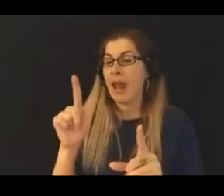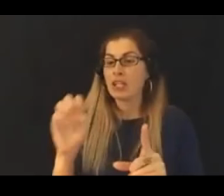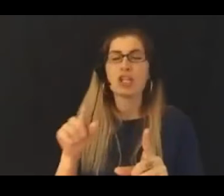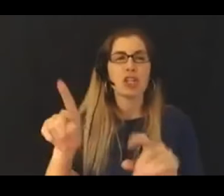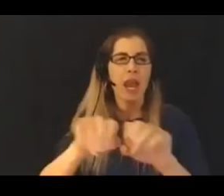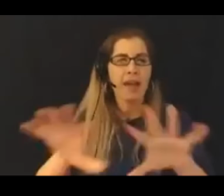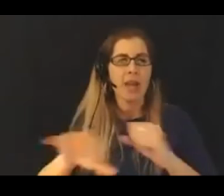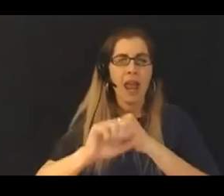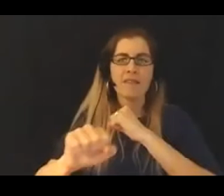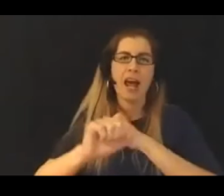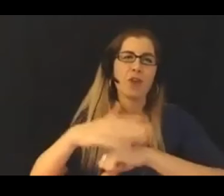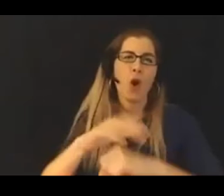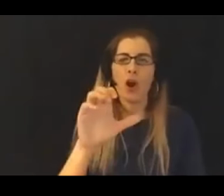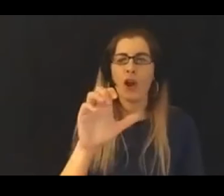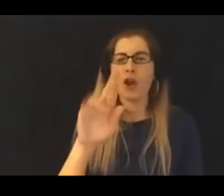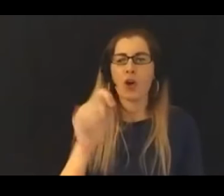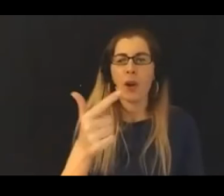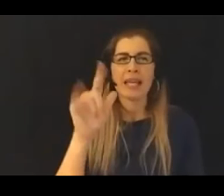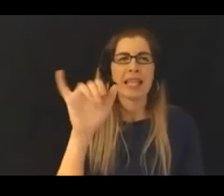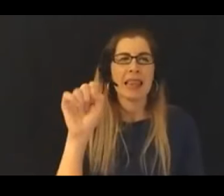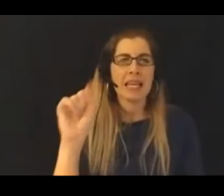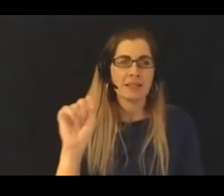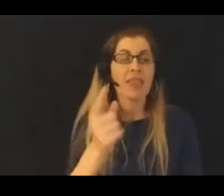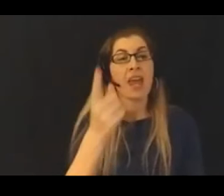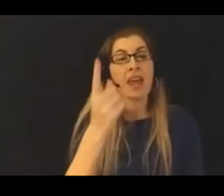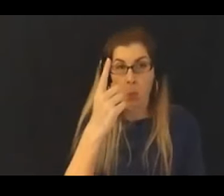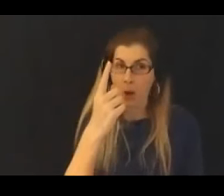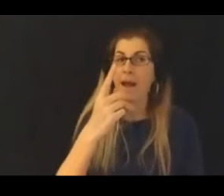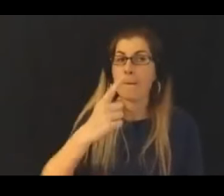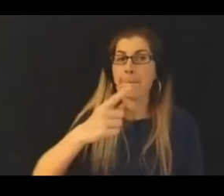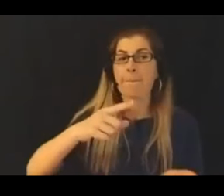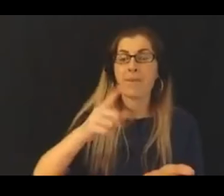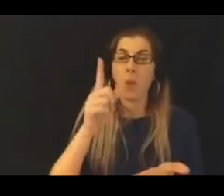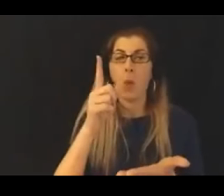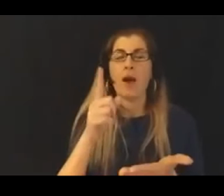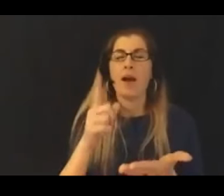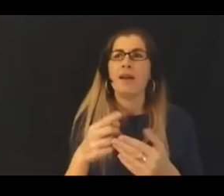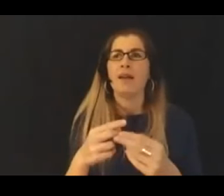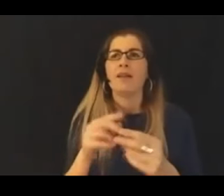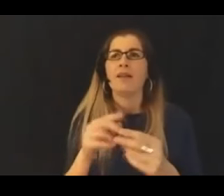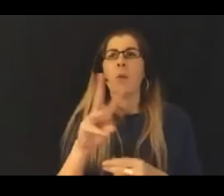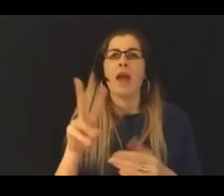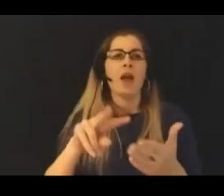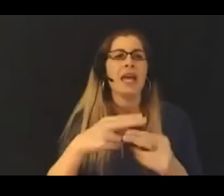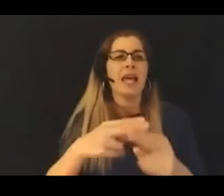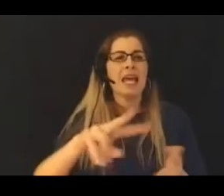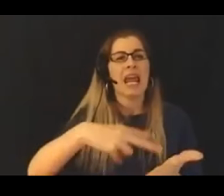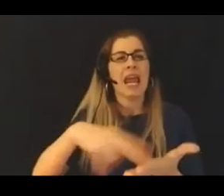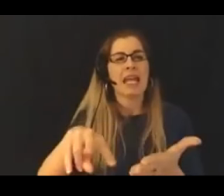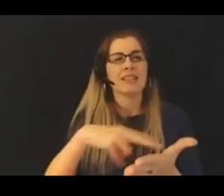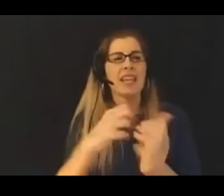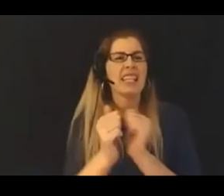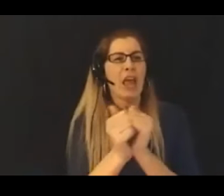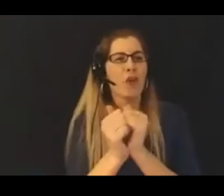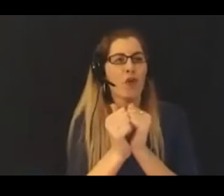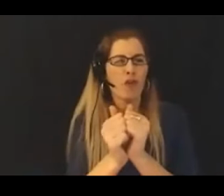Craigslist. There is a site called Dancing Alone Together that has emerged as a response to the experience of dancers being